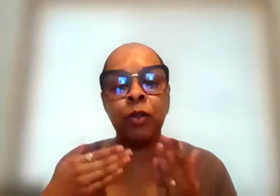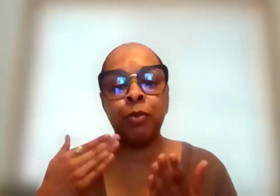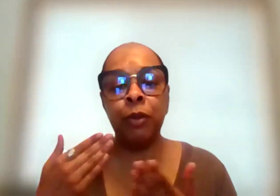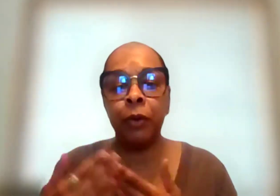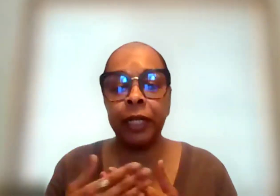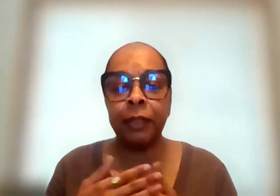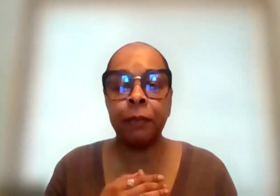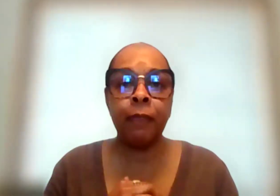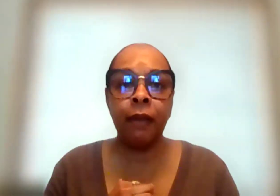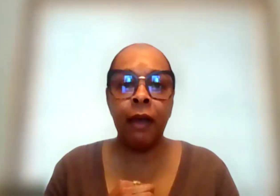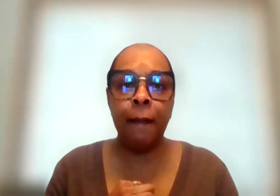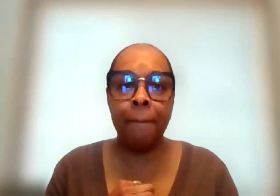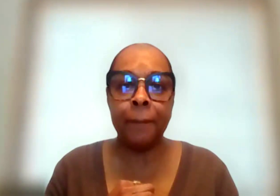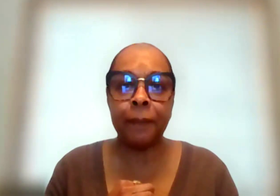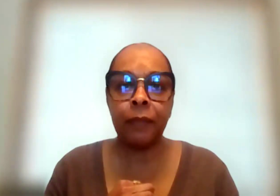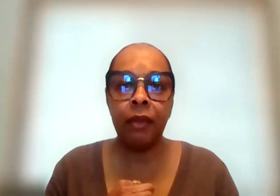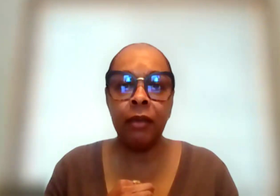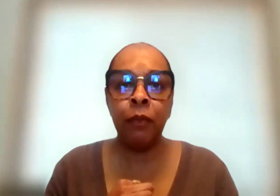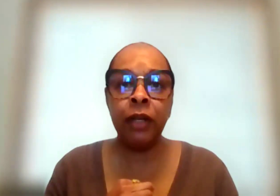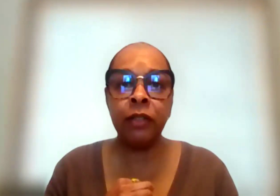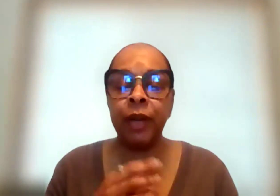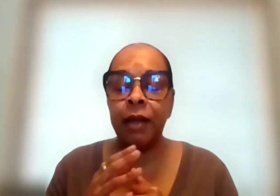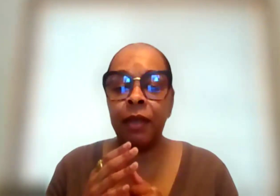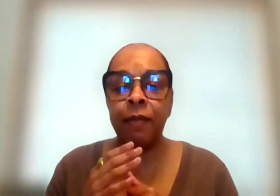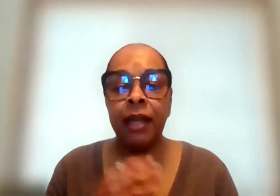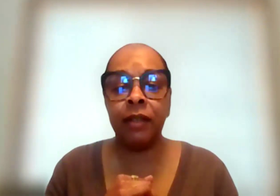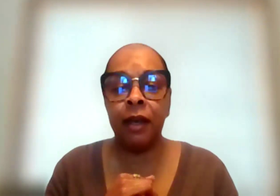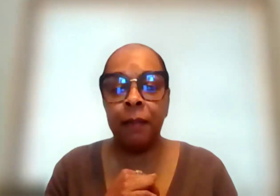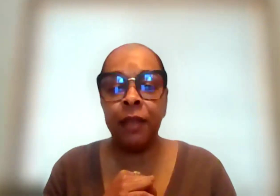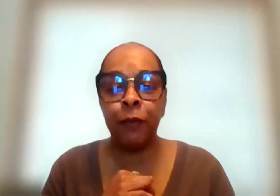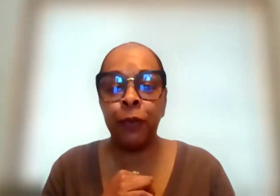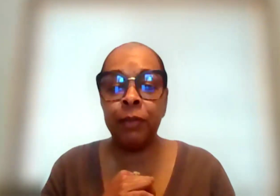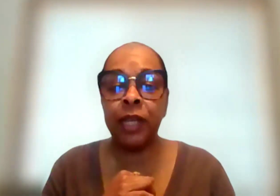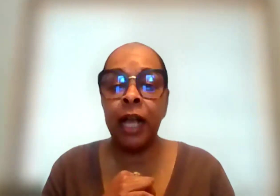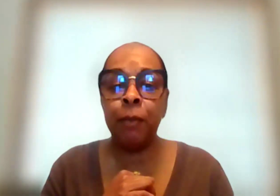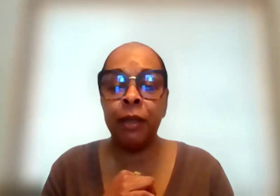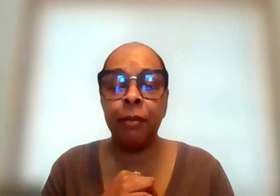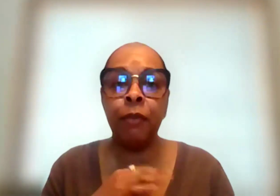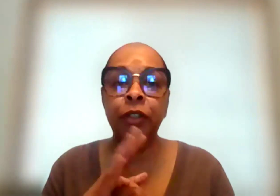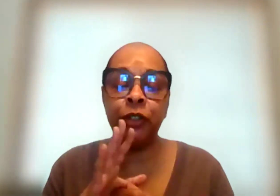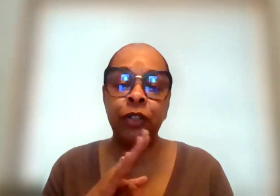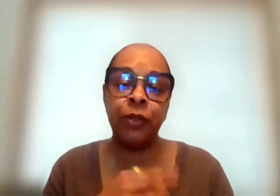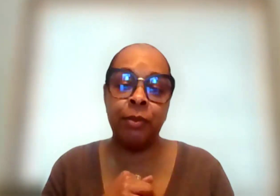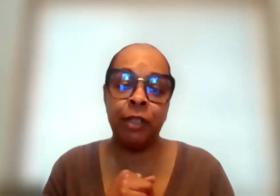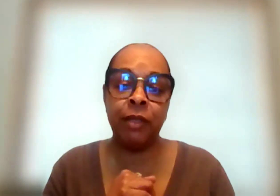also exploring what is around them that is there for them to help